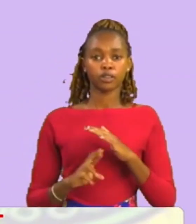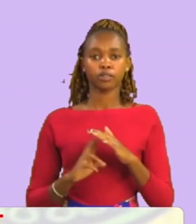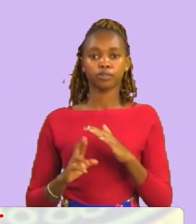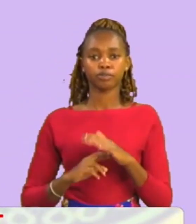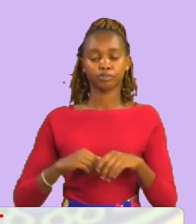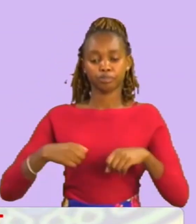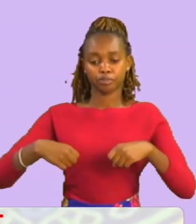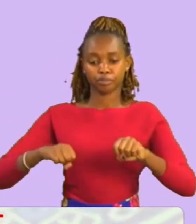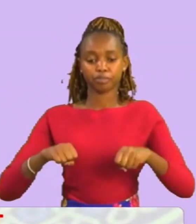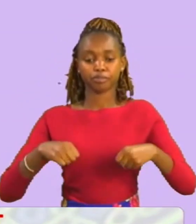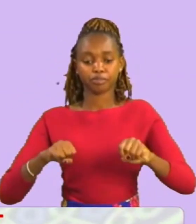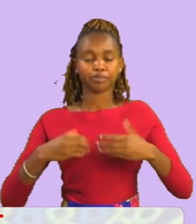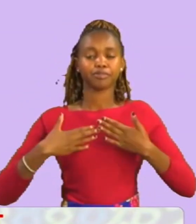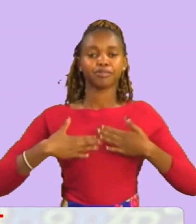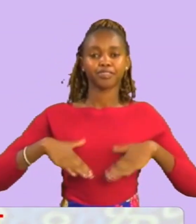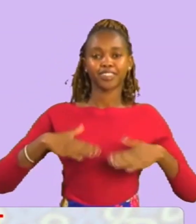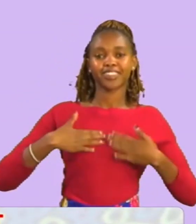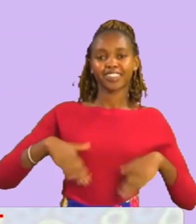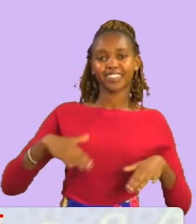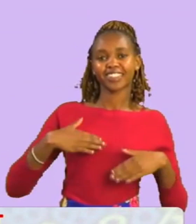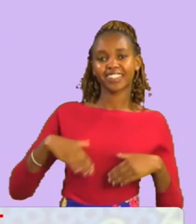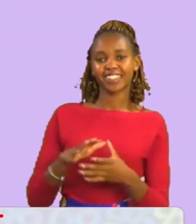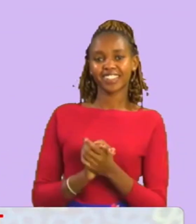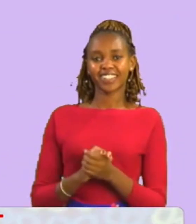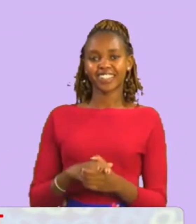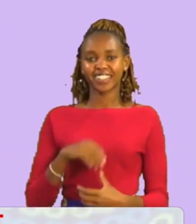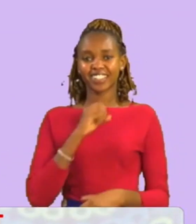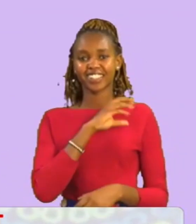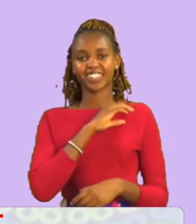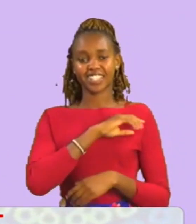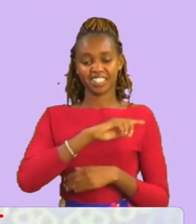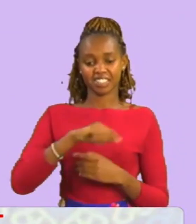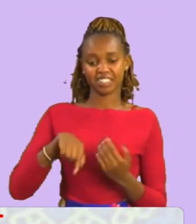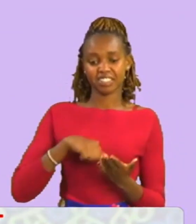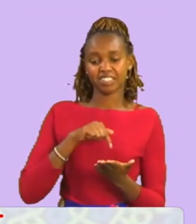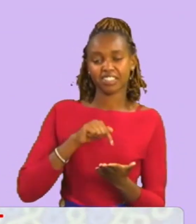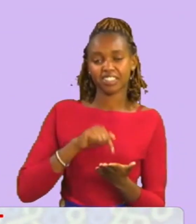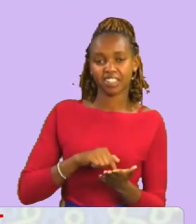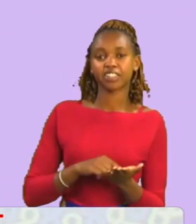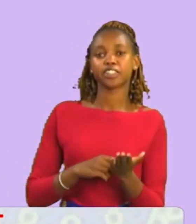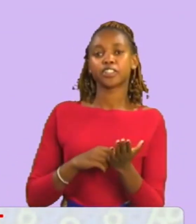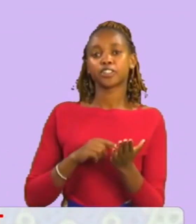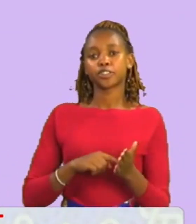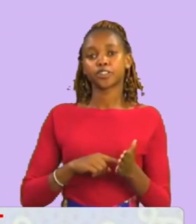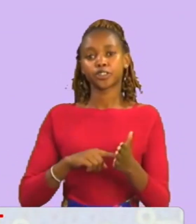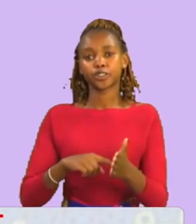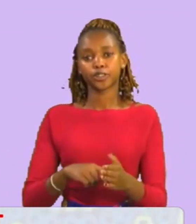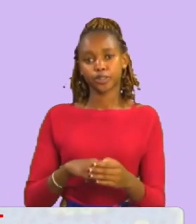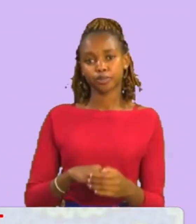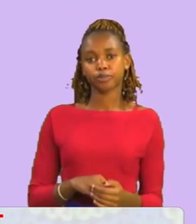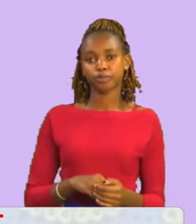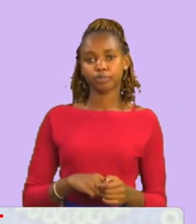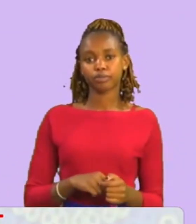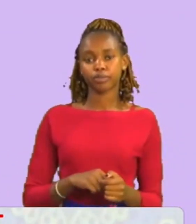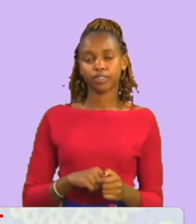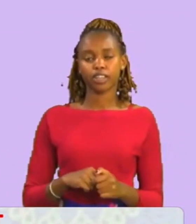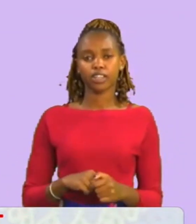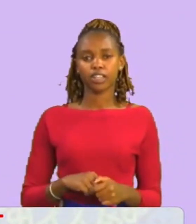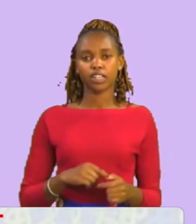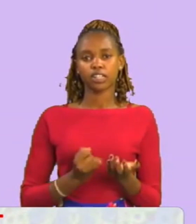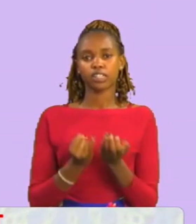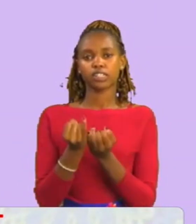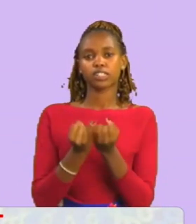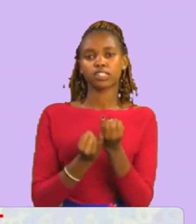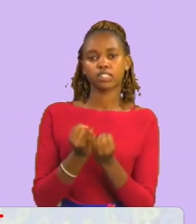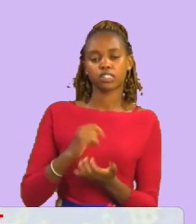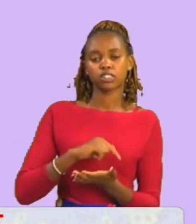bike. A big shout out to this show. Kila saa tu na kujanga tu nikichilli watch. So a big shout out to